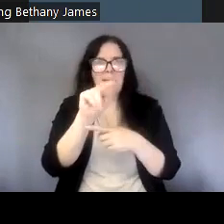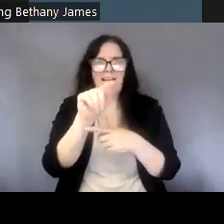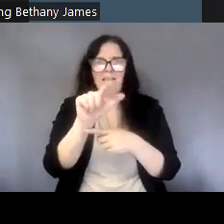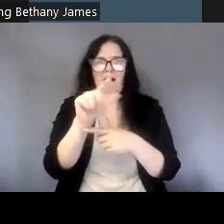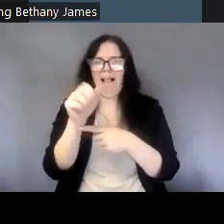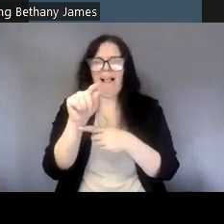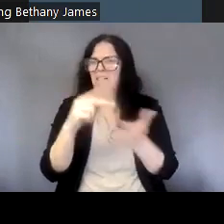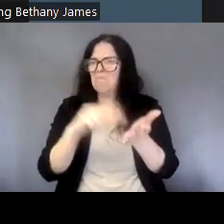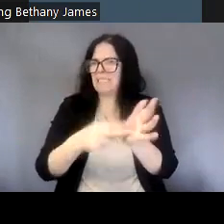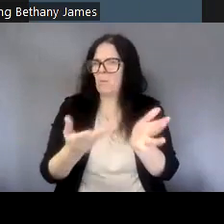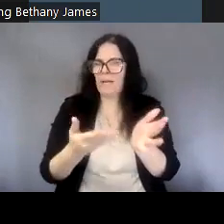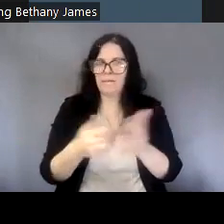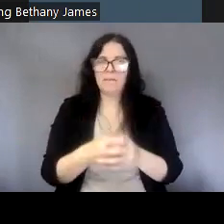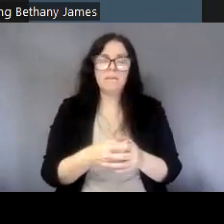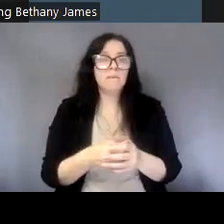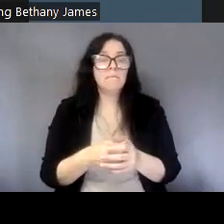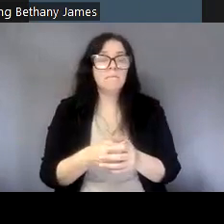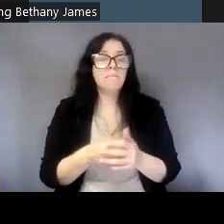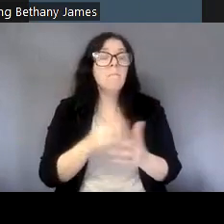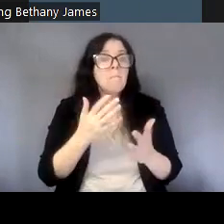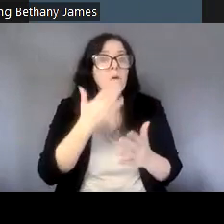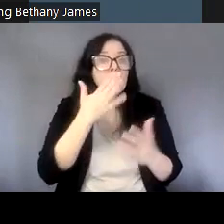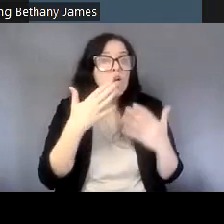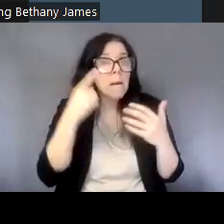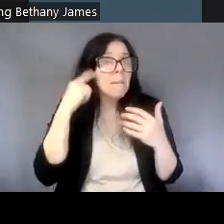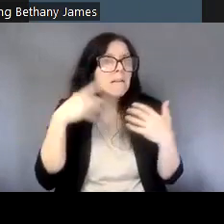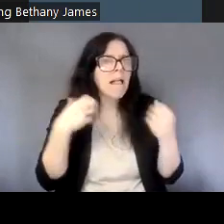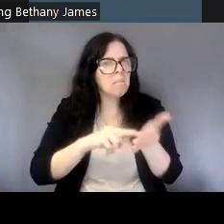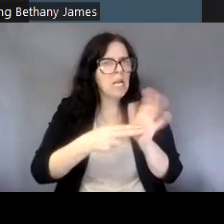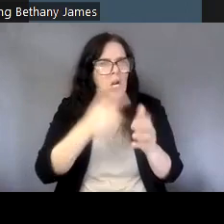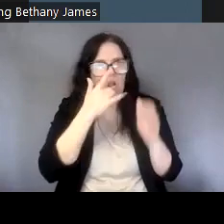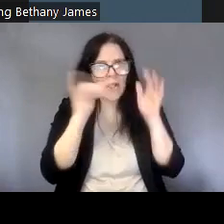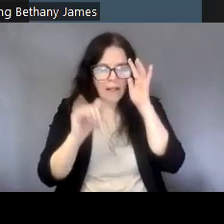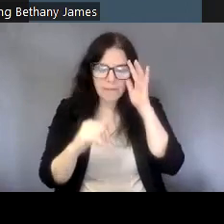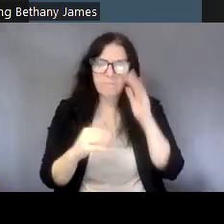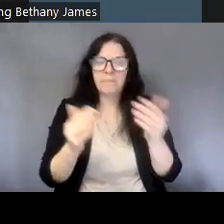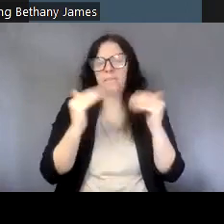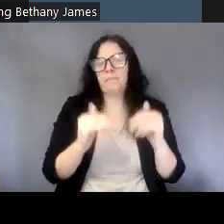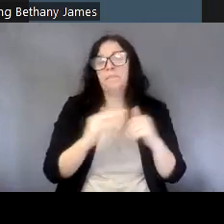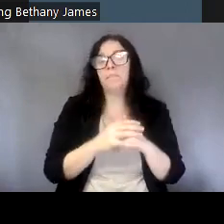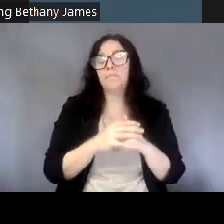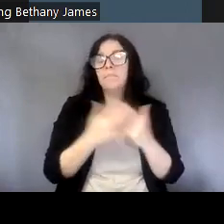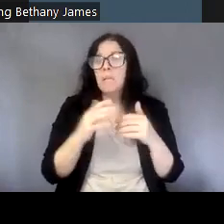healthy individual or person? What are some of the prevalence of mental illness in the workplace?